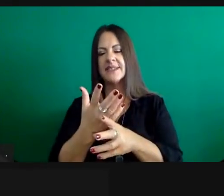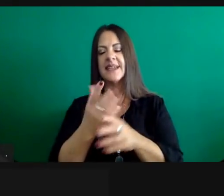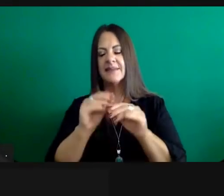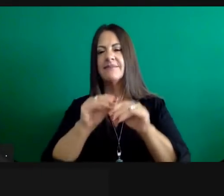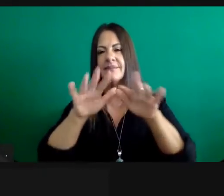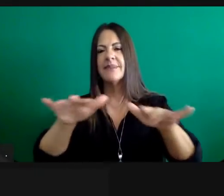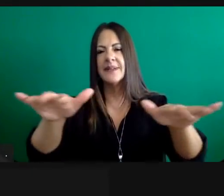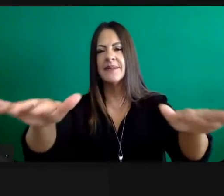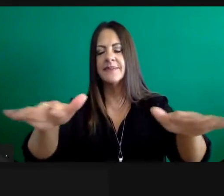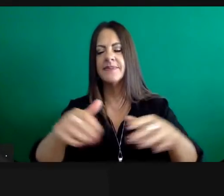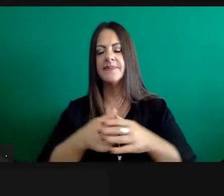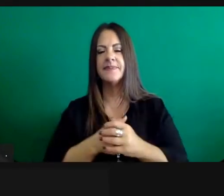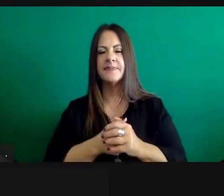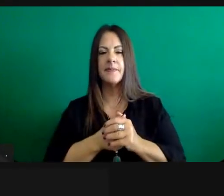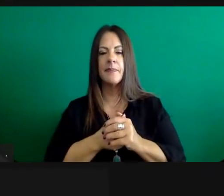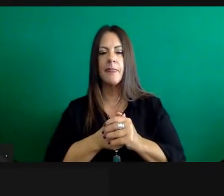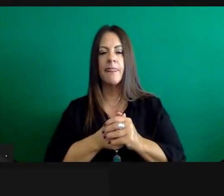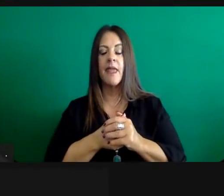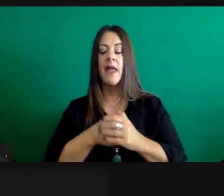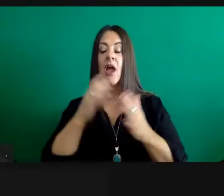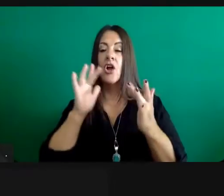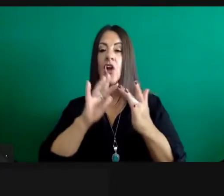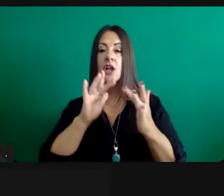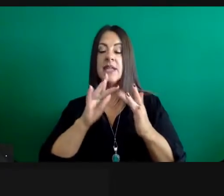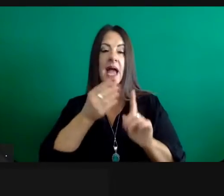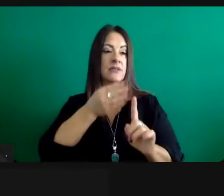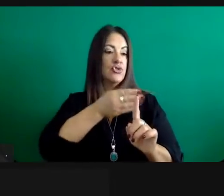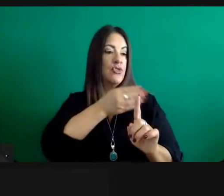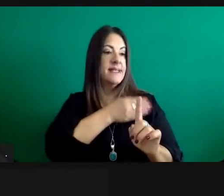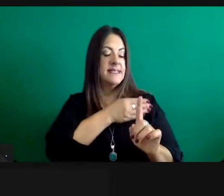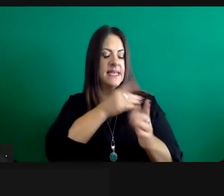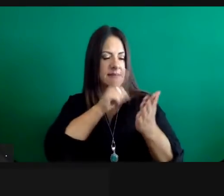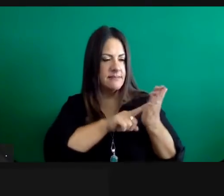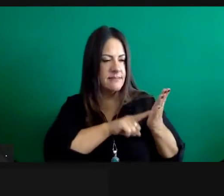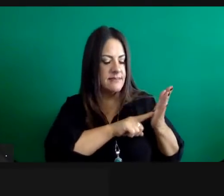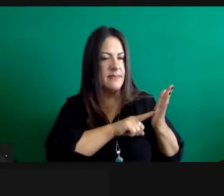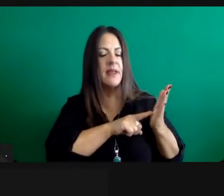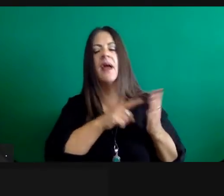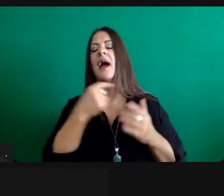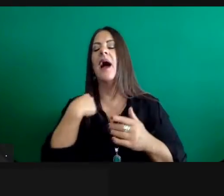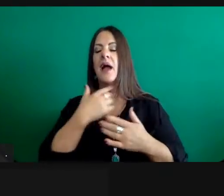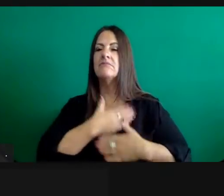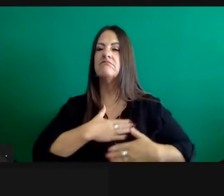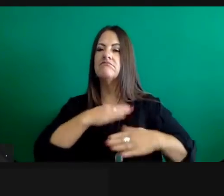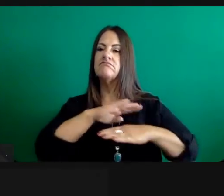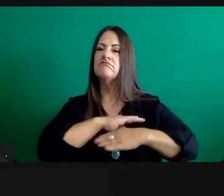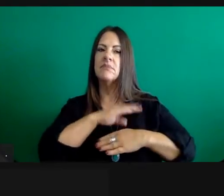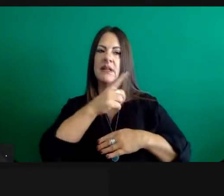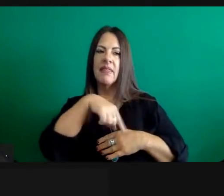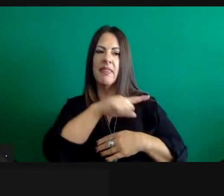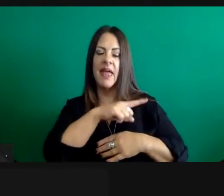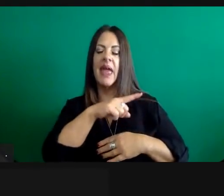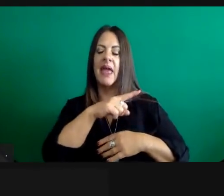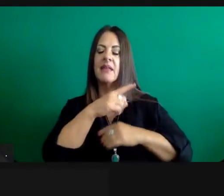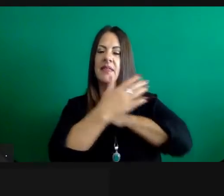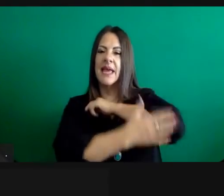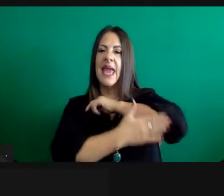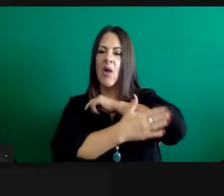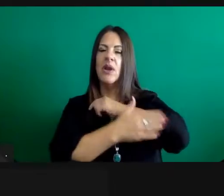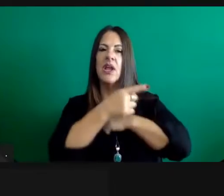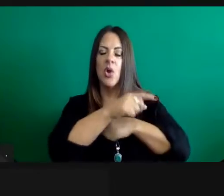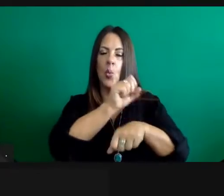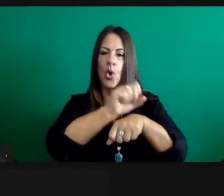tracing, I have been very impressed and pleased with our county partners, the ability to continue to